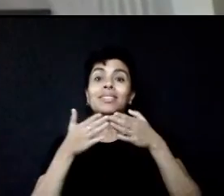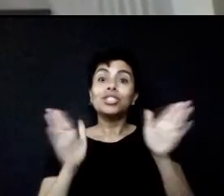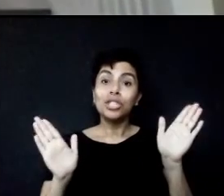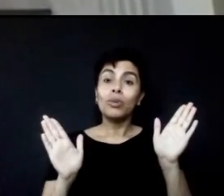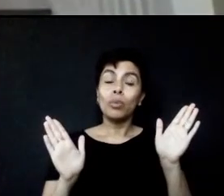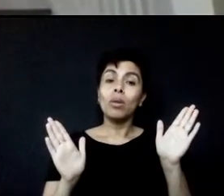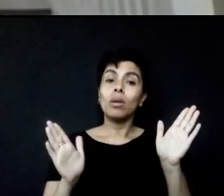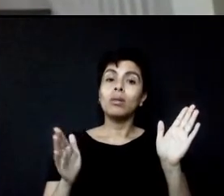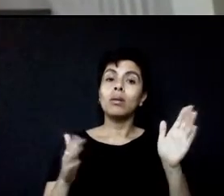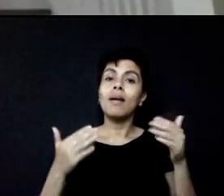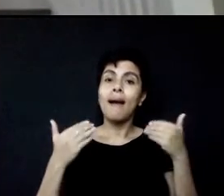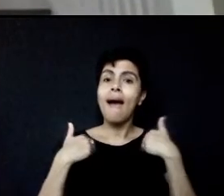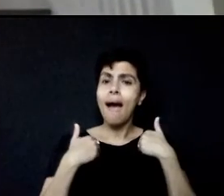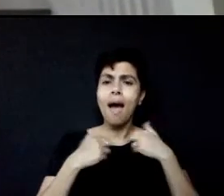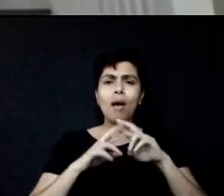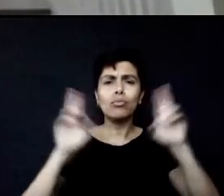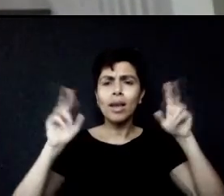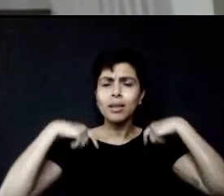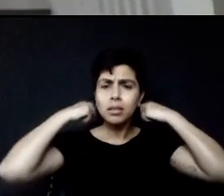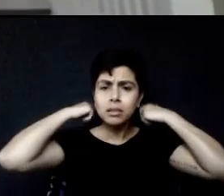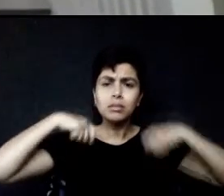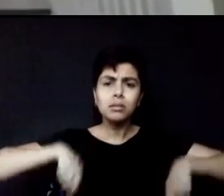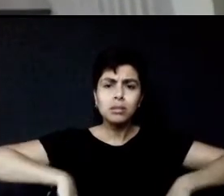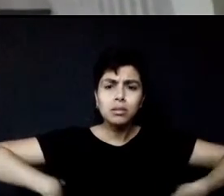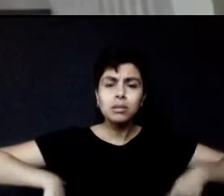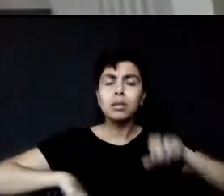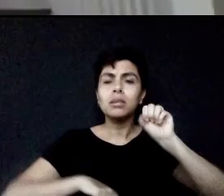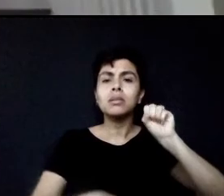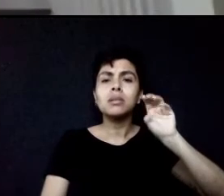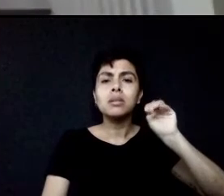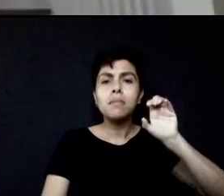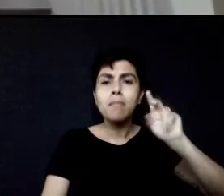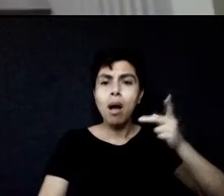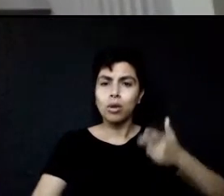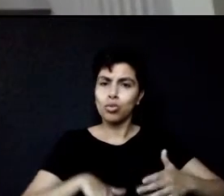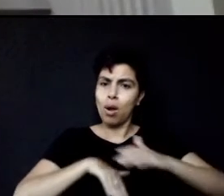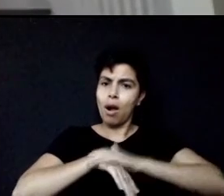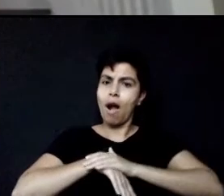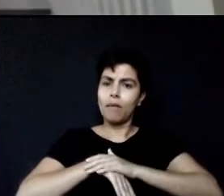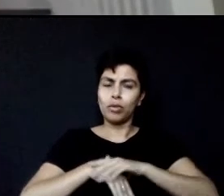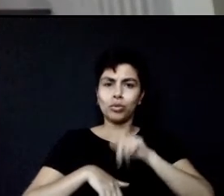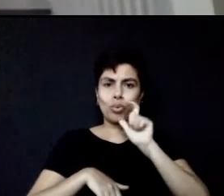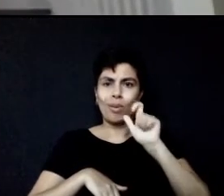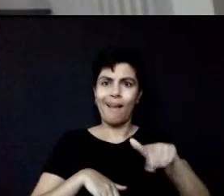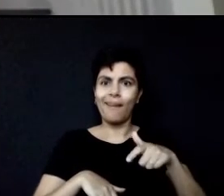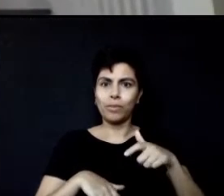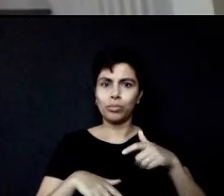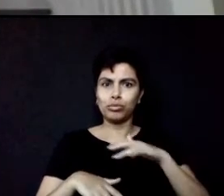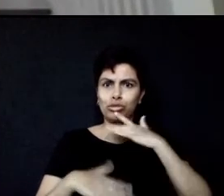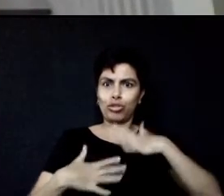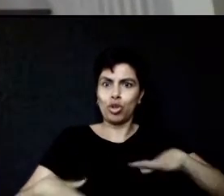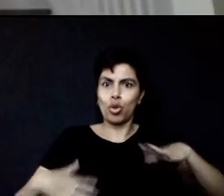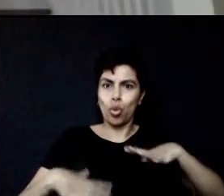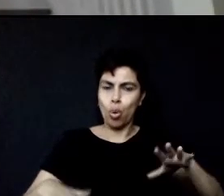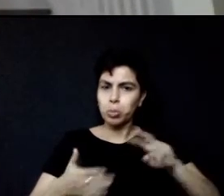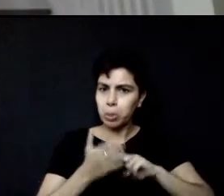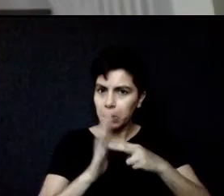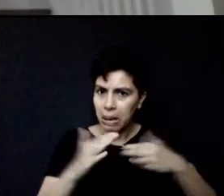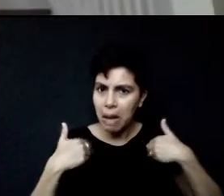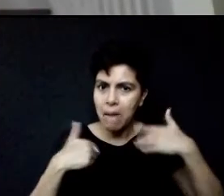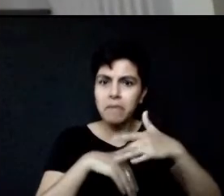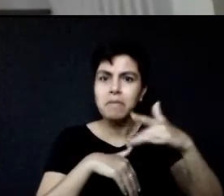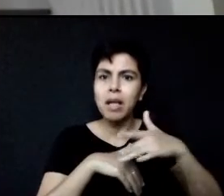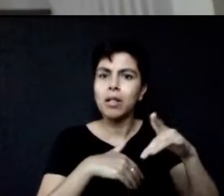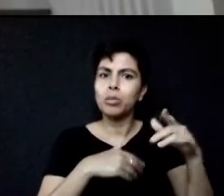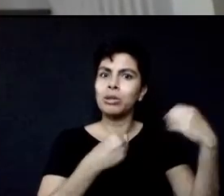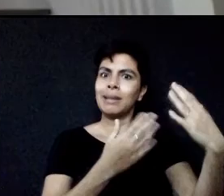in general, we have some smocks available, so that they don't have to get their clothes dirty as much. Or